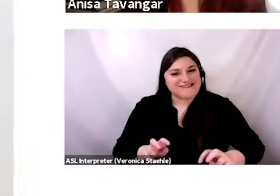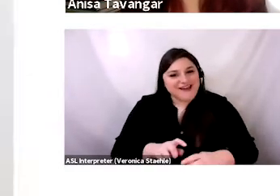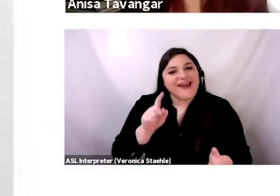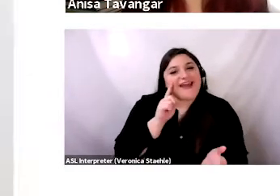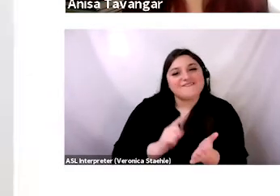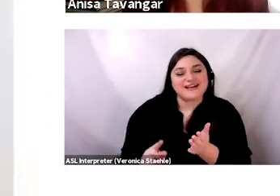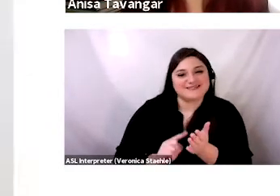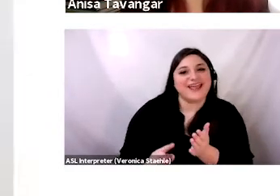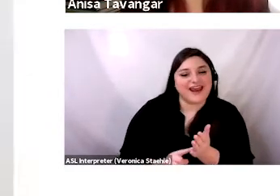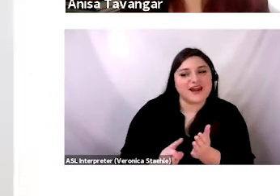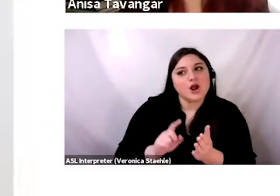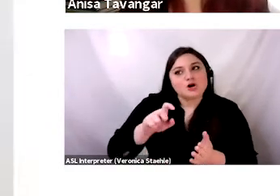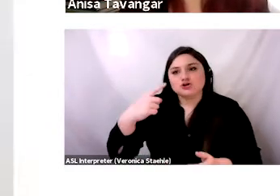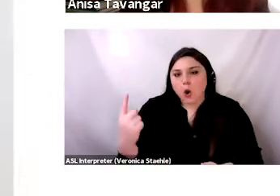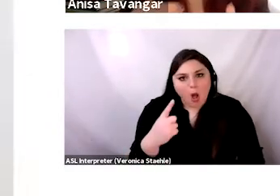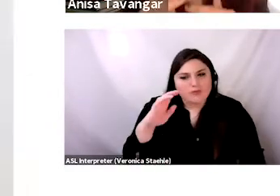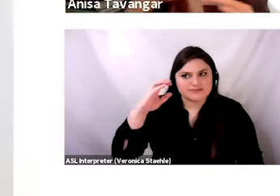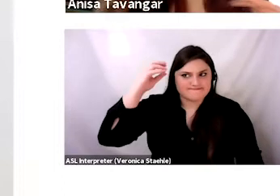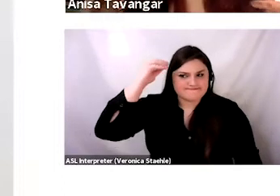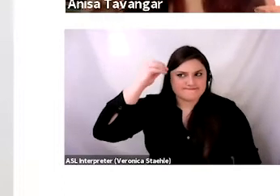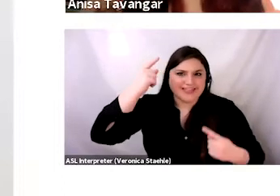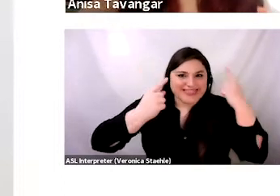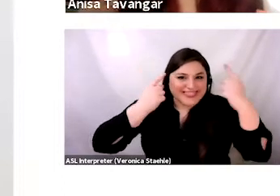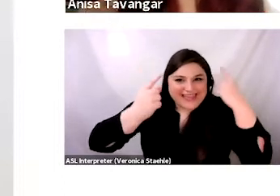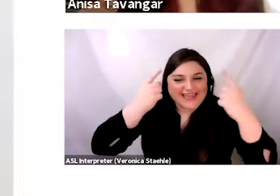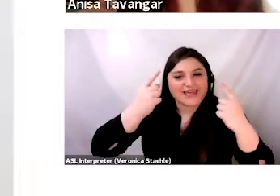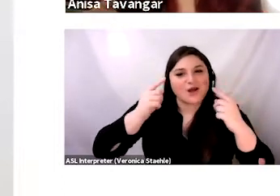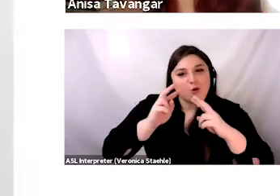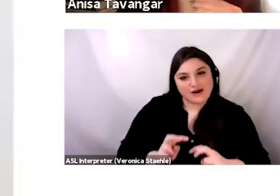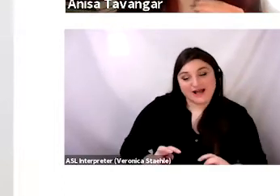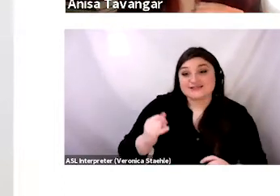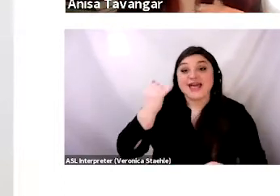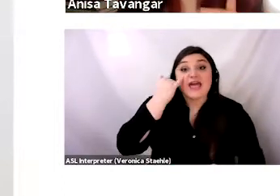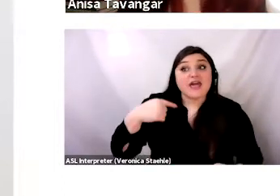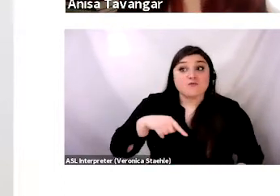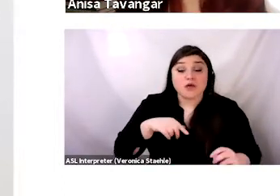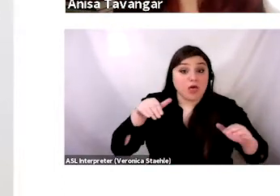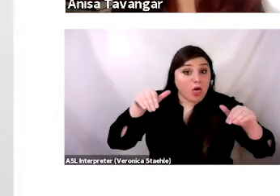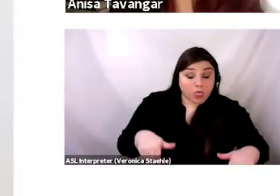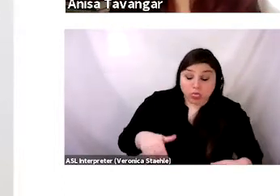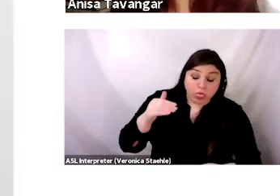to take things for granted, then you kind of become numb to the consequences.